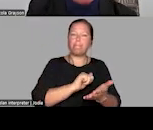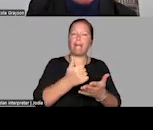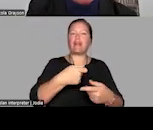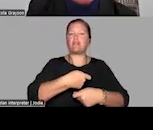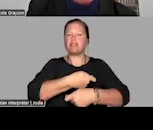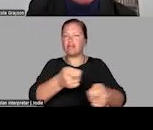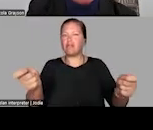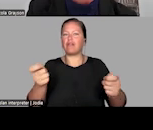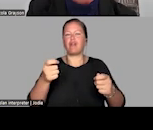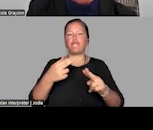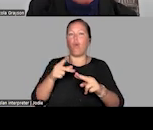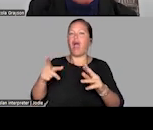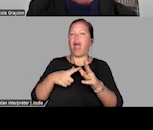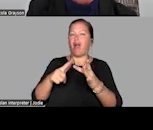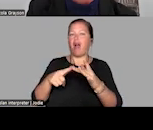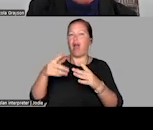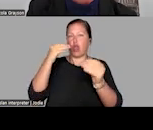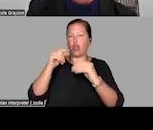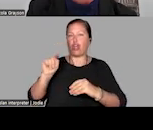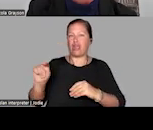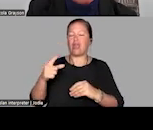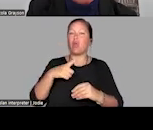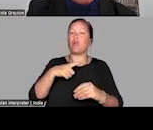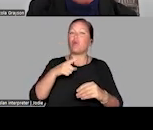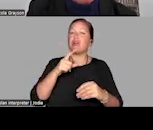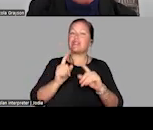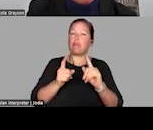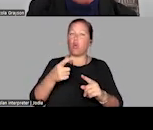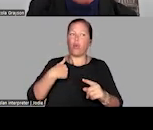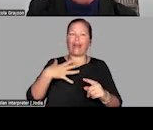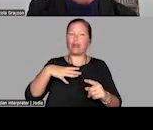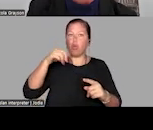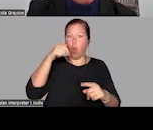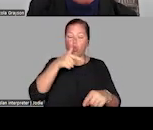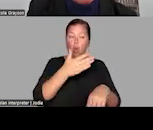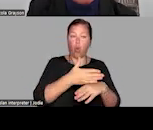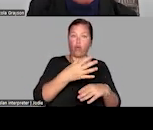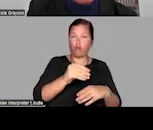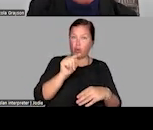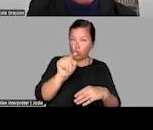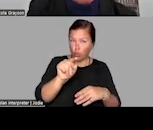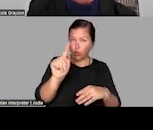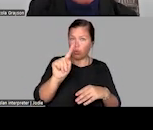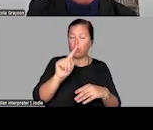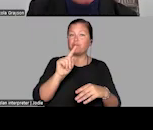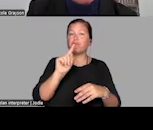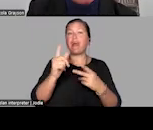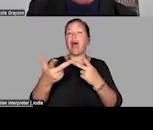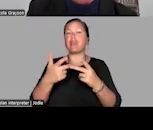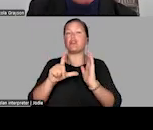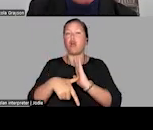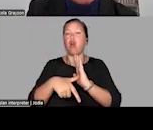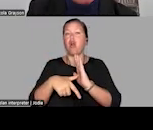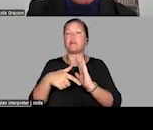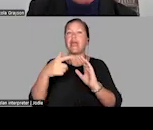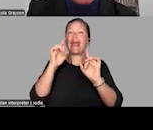AI learning. Because at sometimes we want to know this work is coming from you. Other times the attribution can help